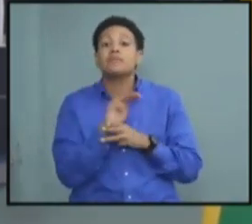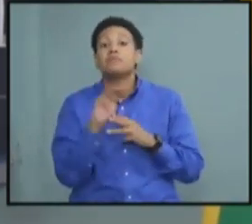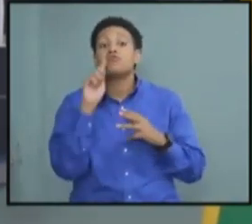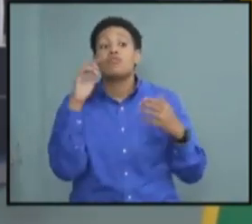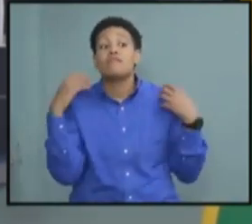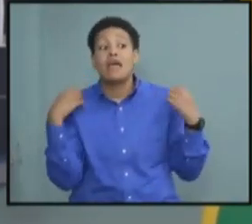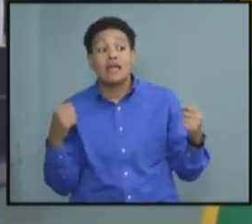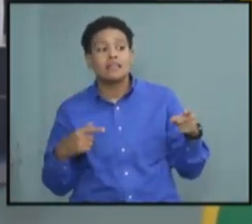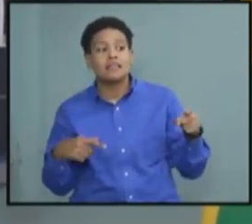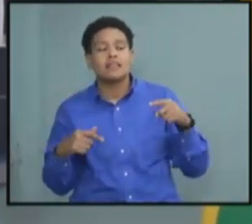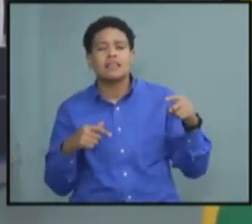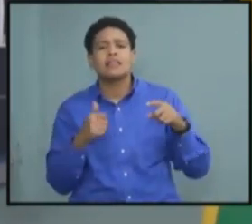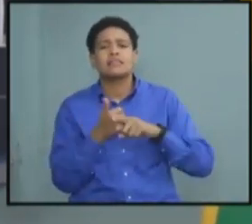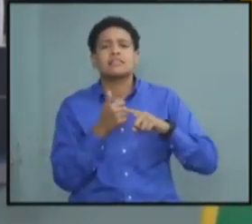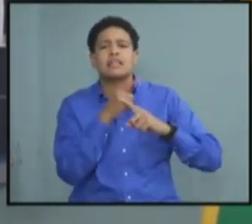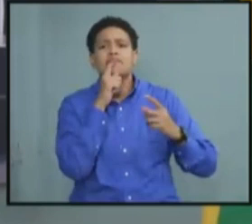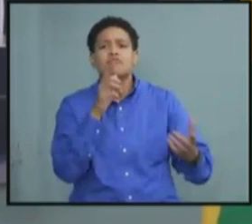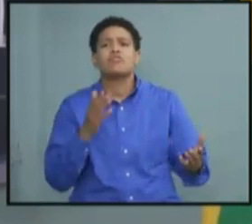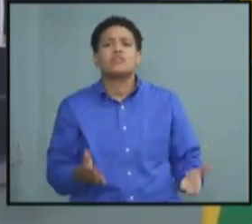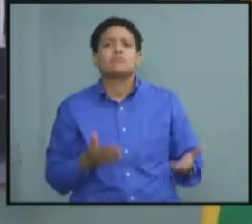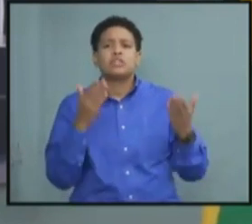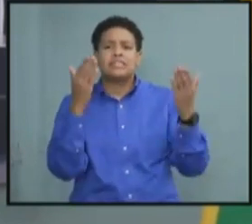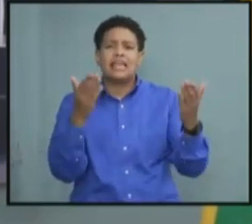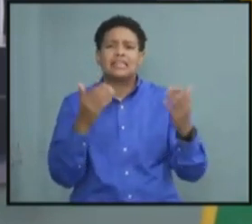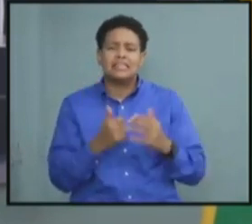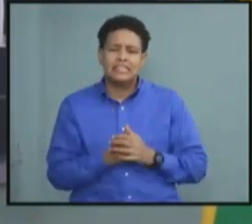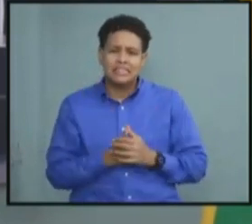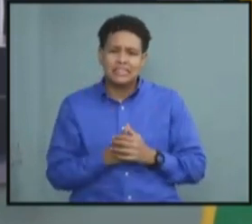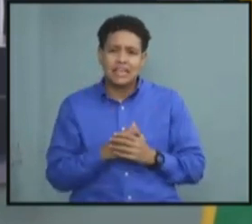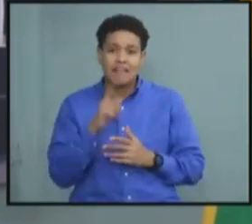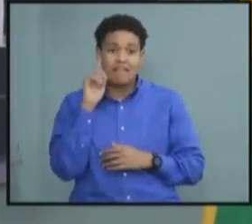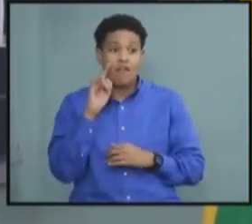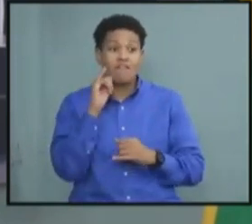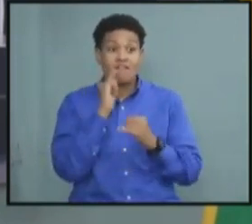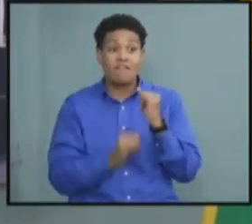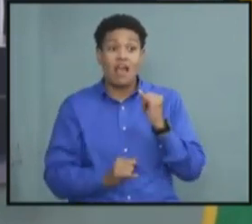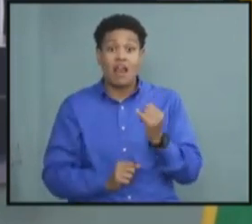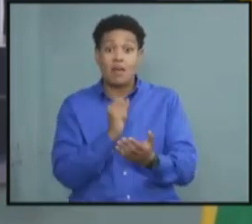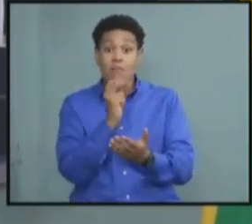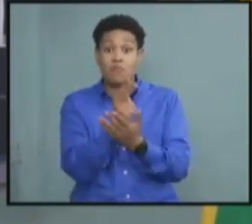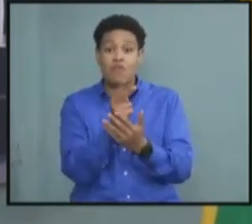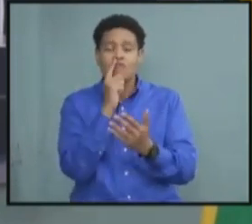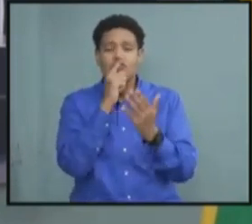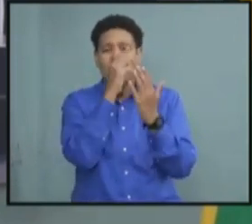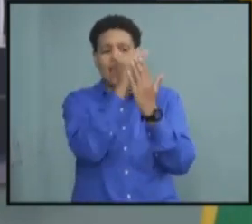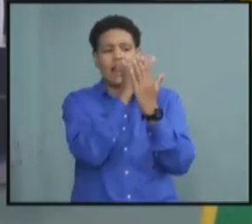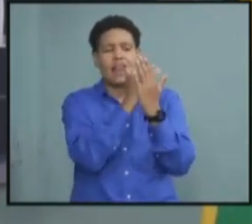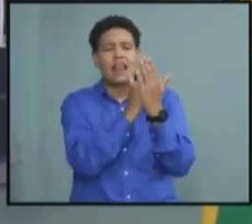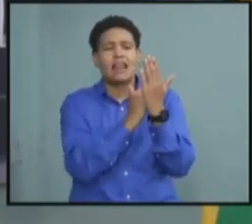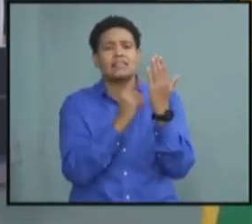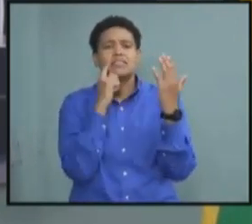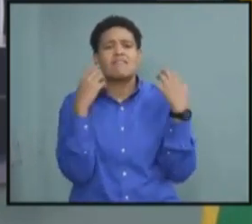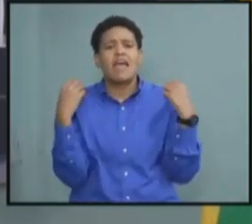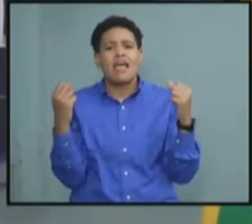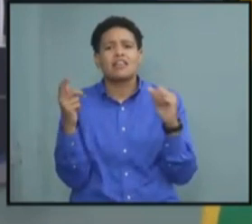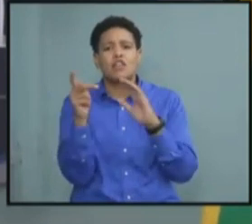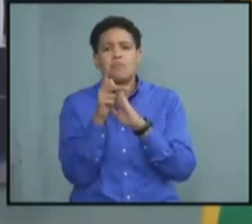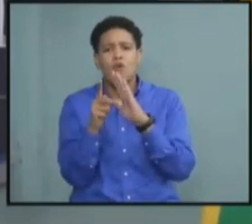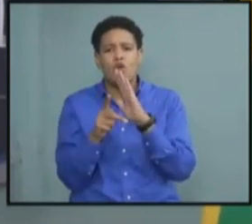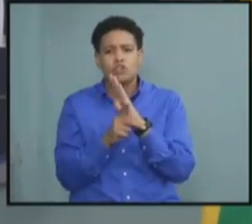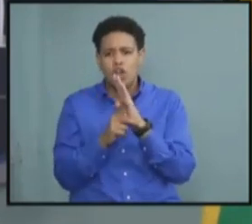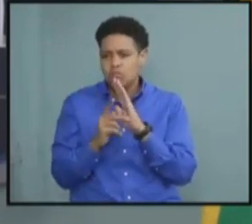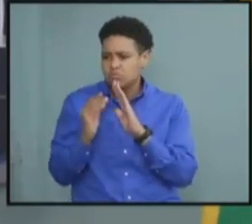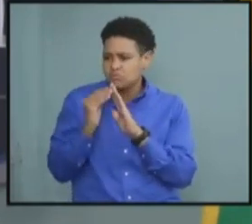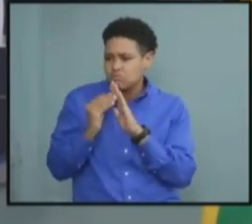Health presented for final approval a list of health protocols as it